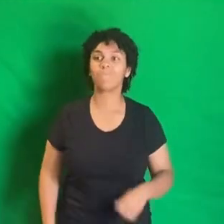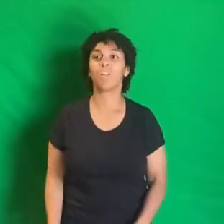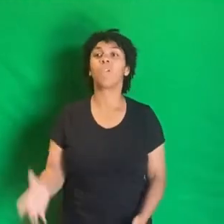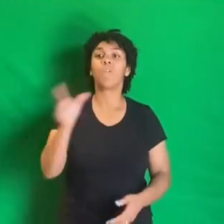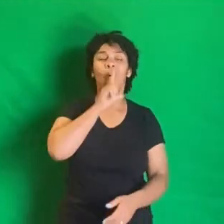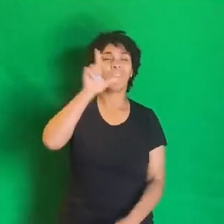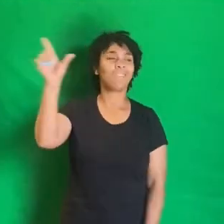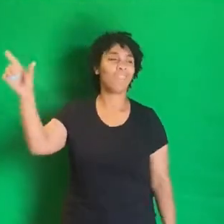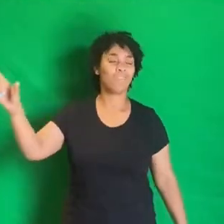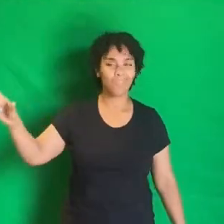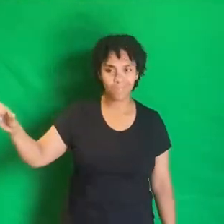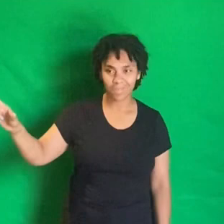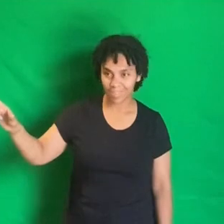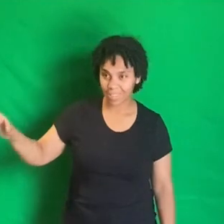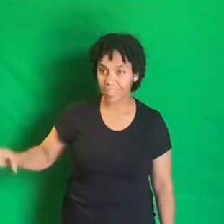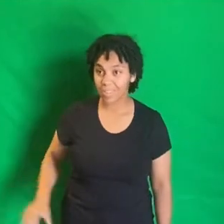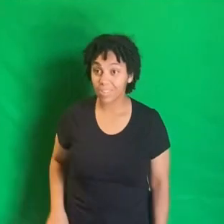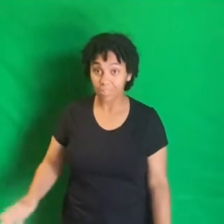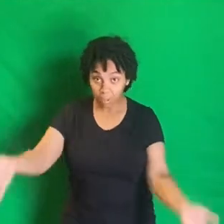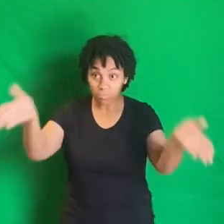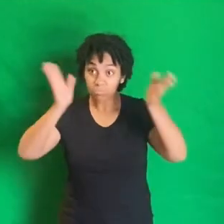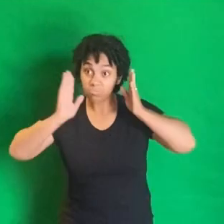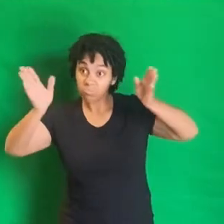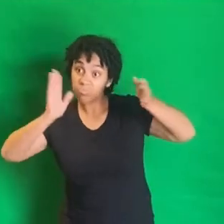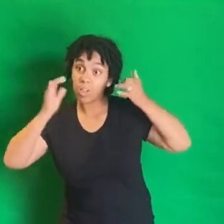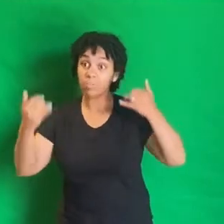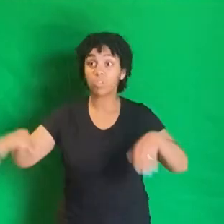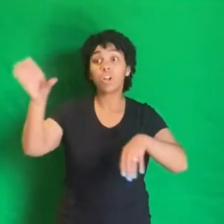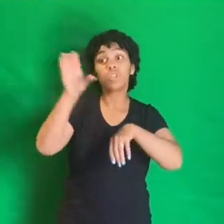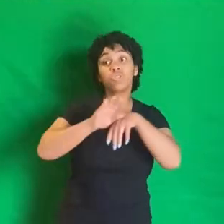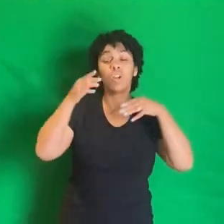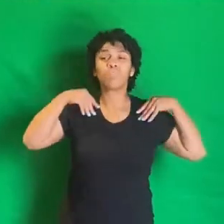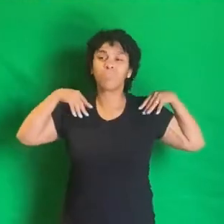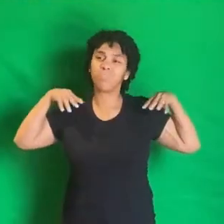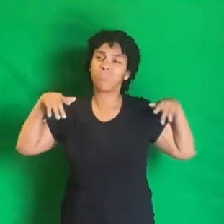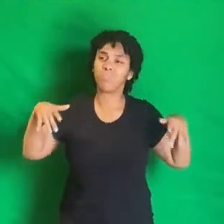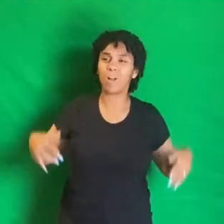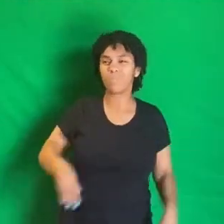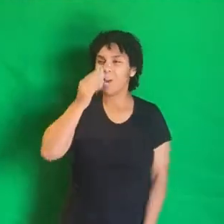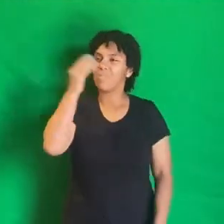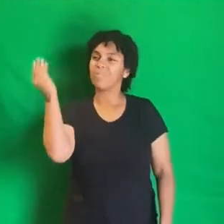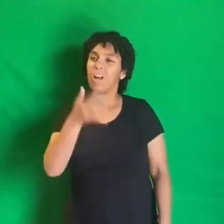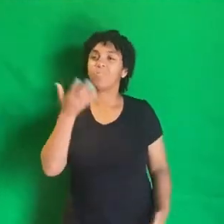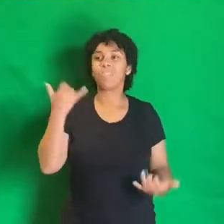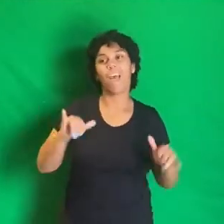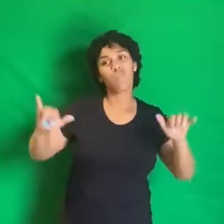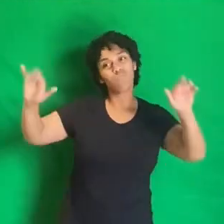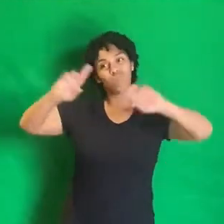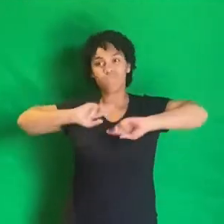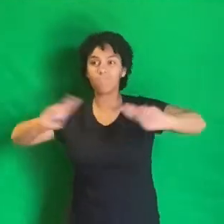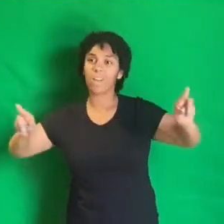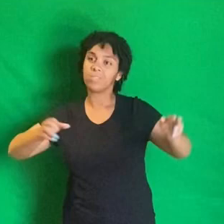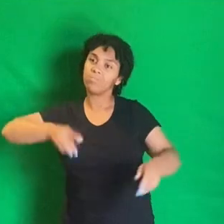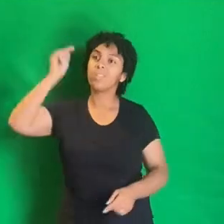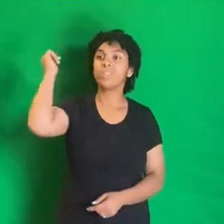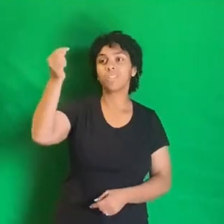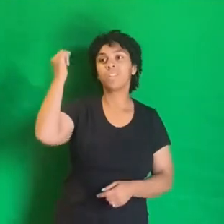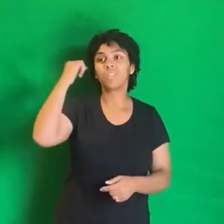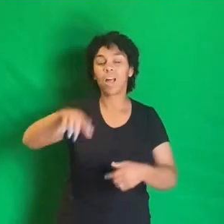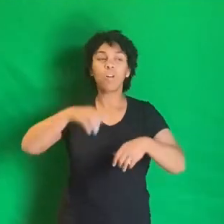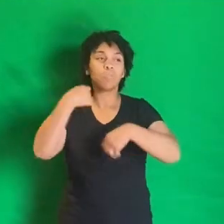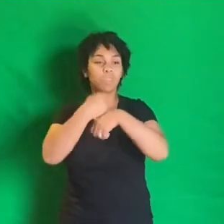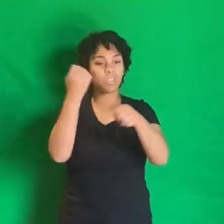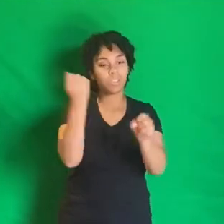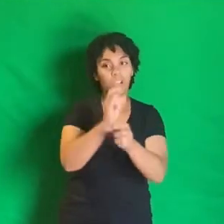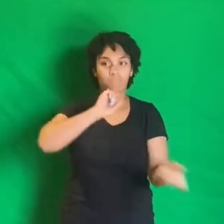in. Lordy, Lordy, Lord. Can you hear me now? Church close, sweaty, you don't care, you just get it now. Testify how we made